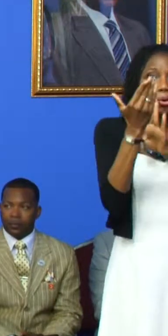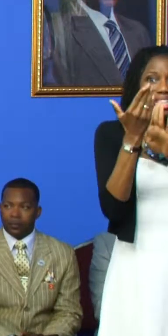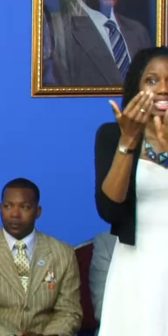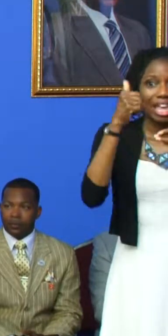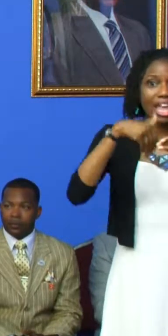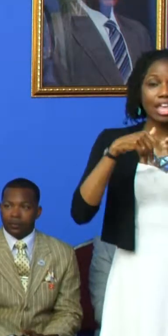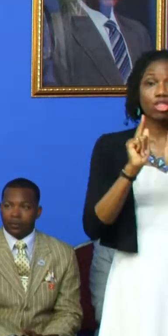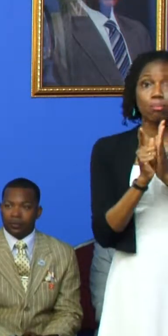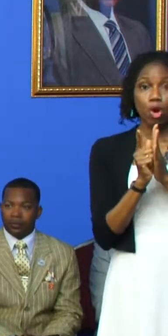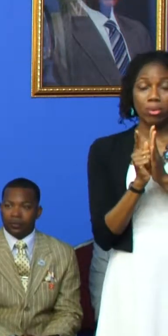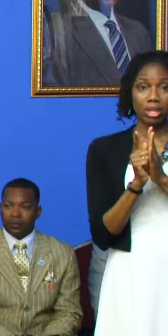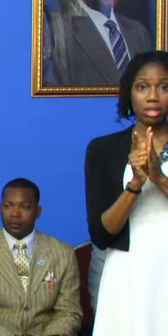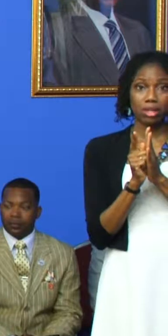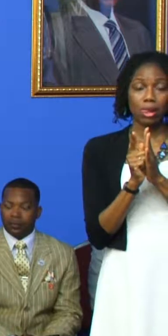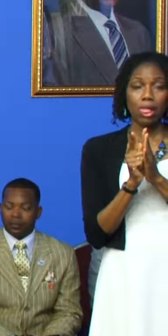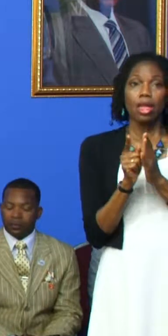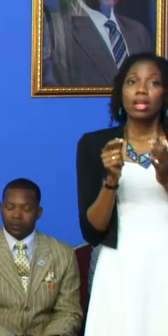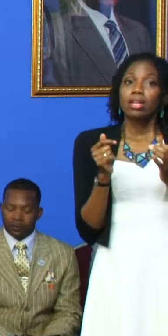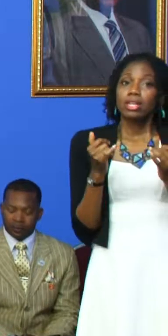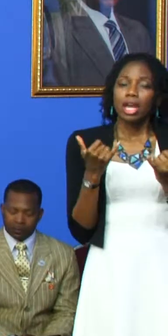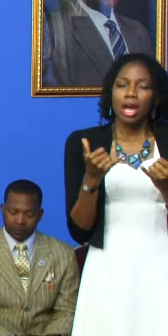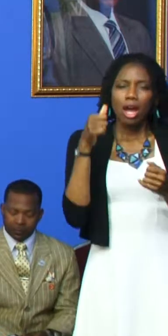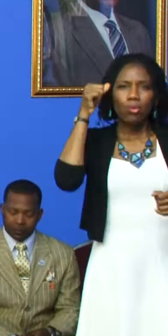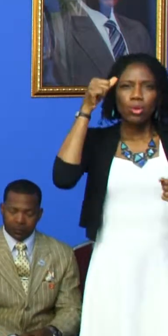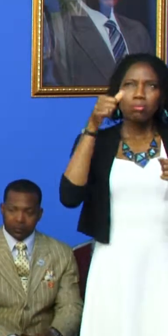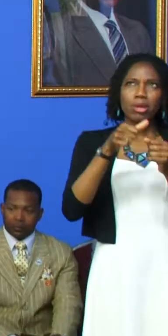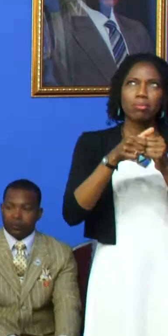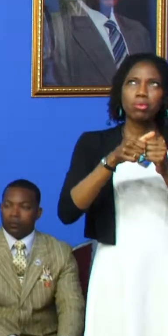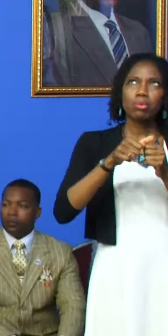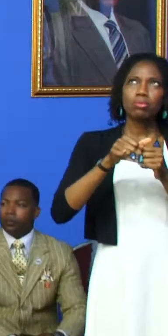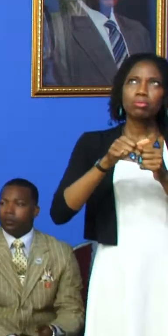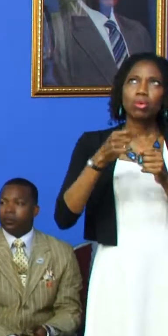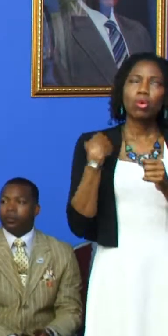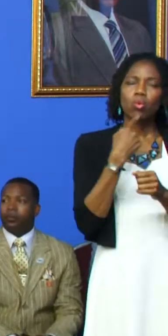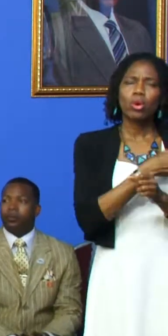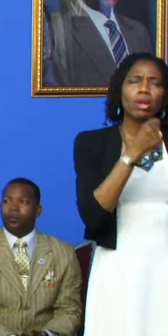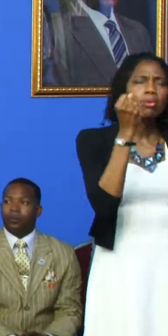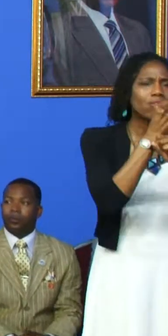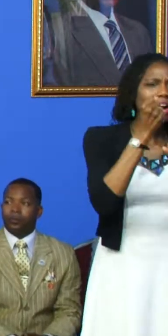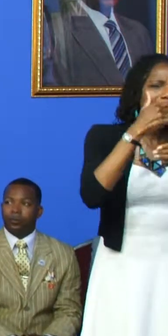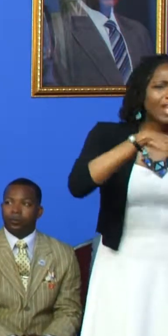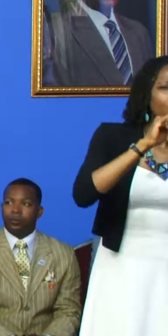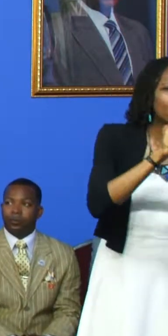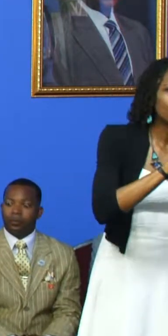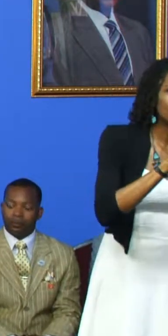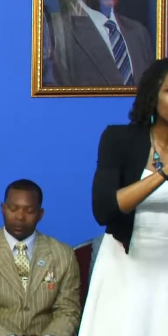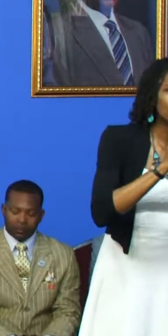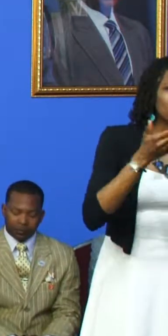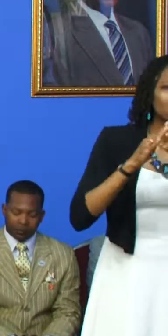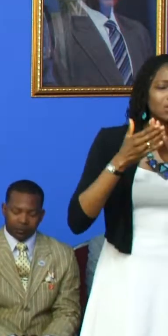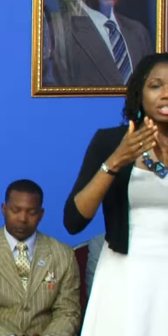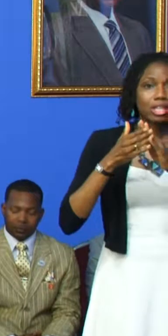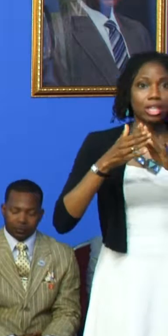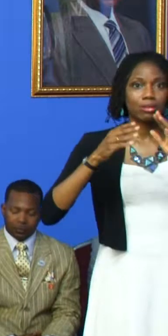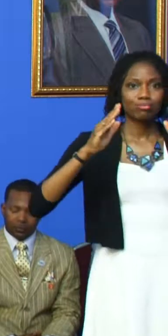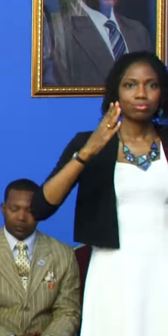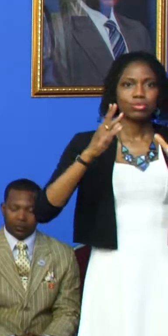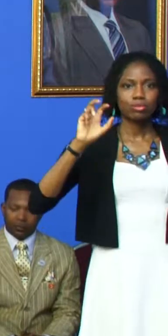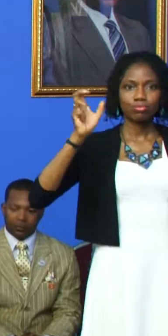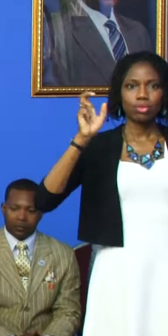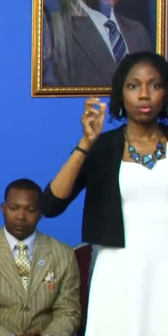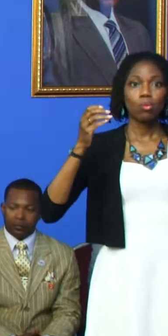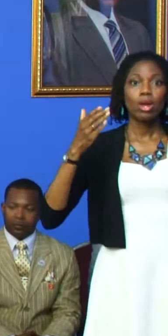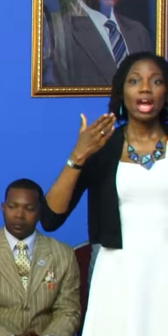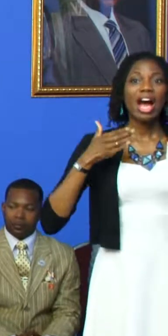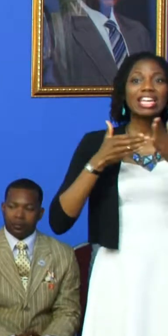I remember that we were fighting in New York City stop and frisk, where police